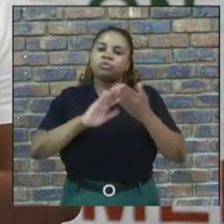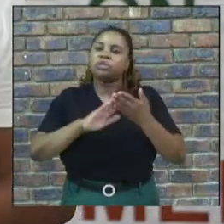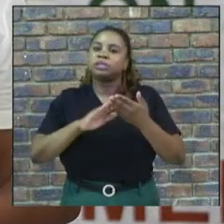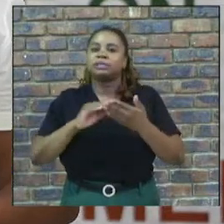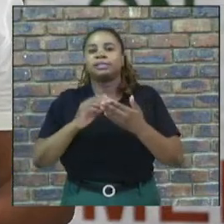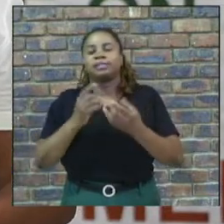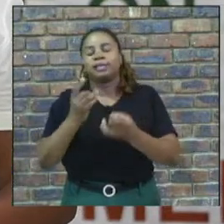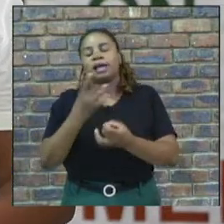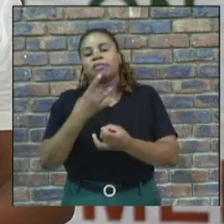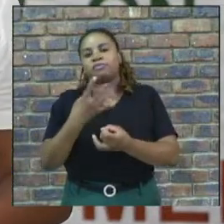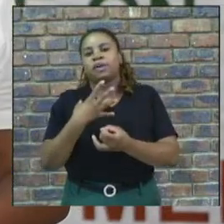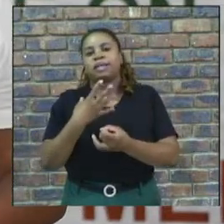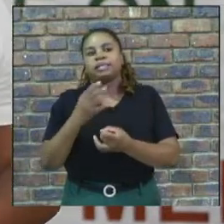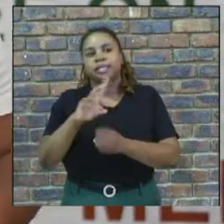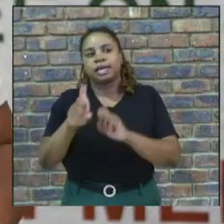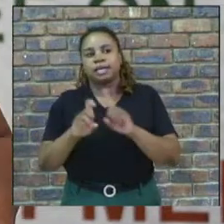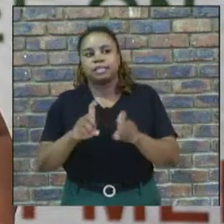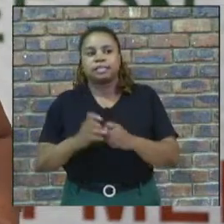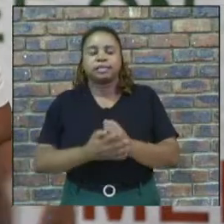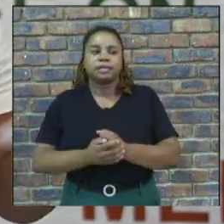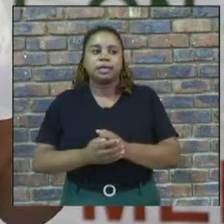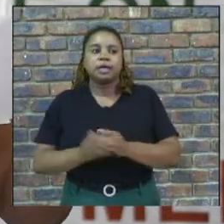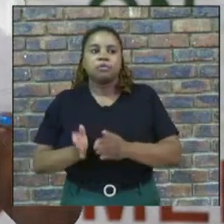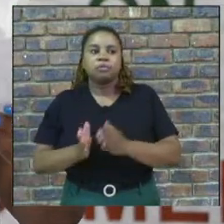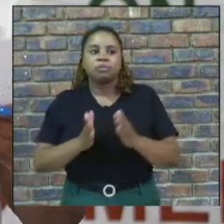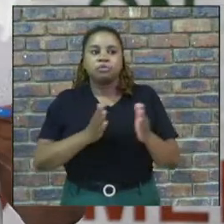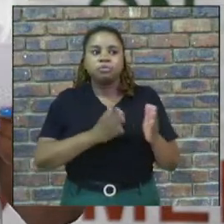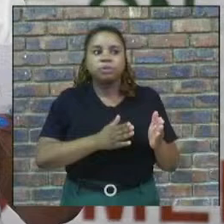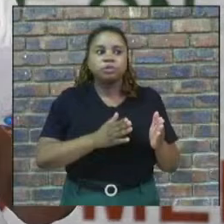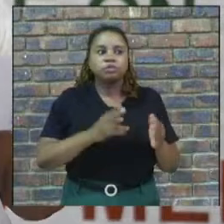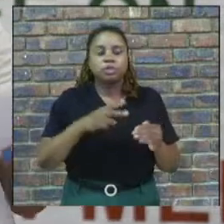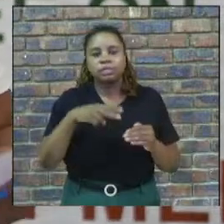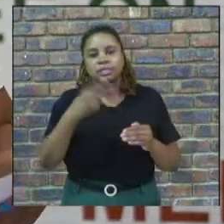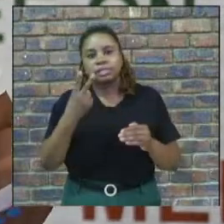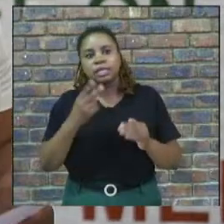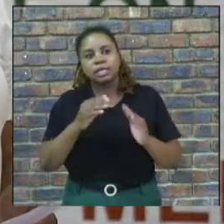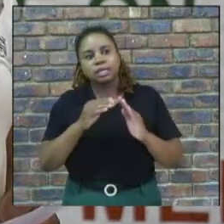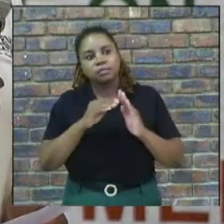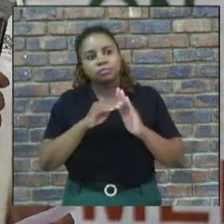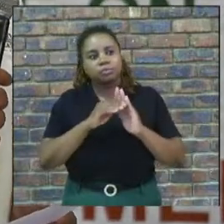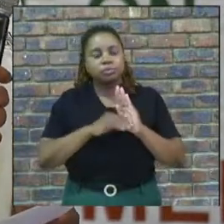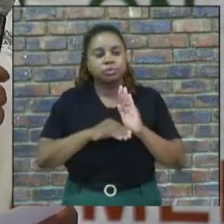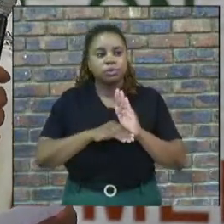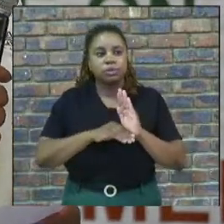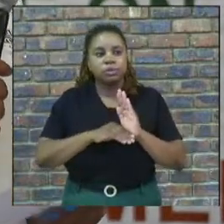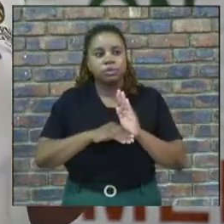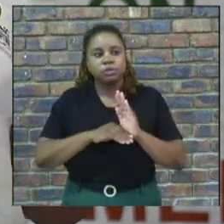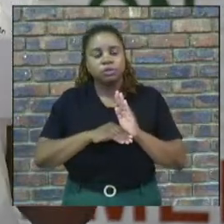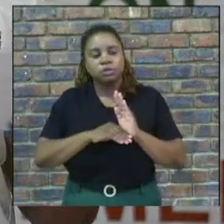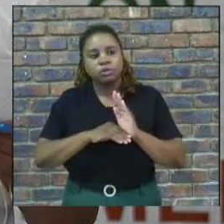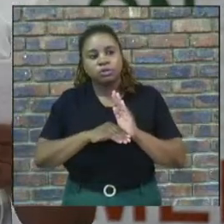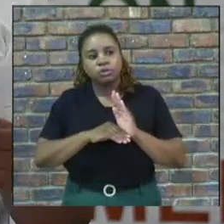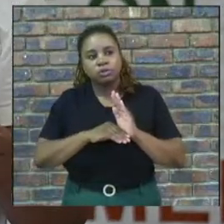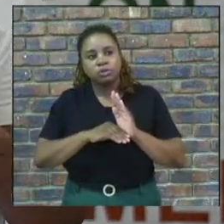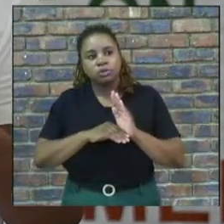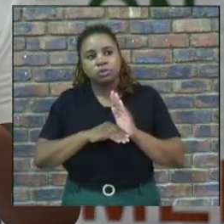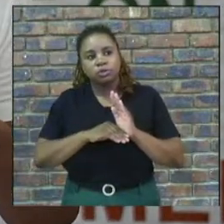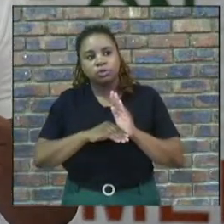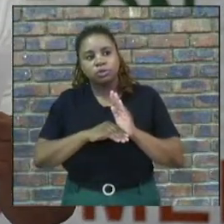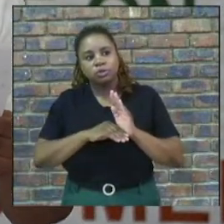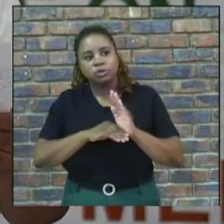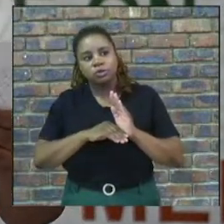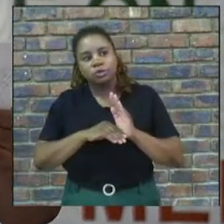then we move to the second presentation. Media Diapollo. Media Pollo